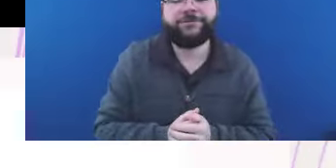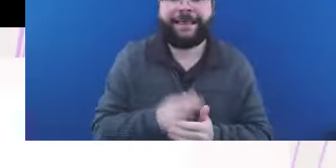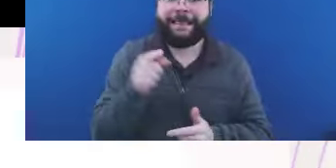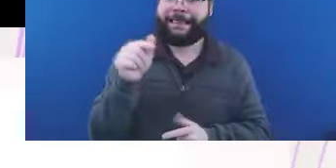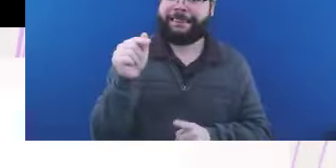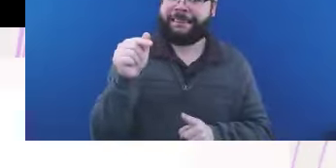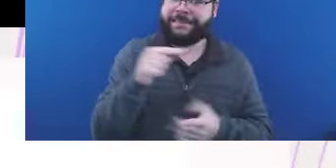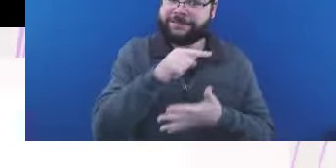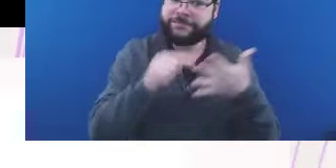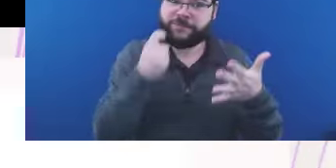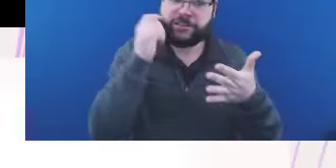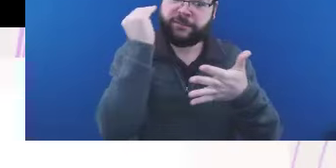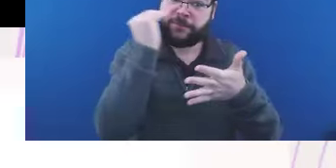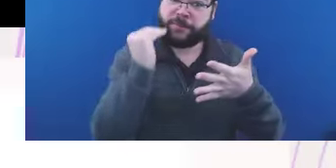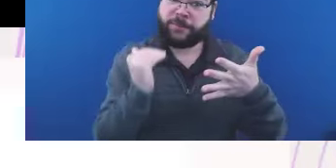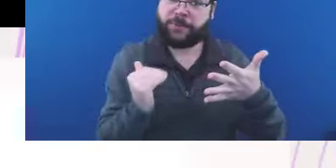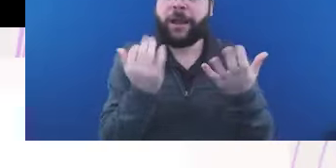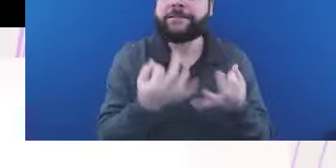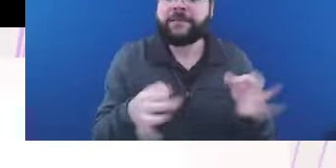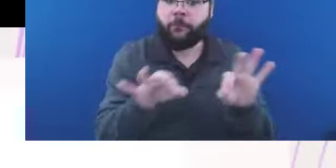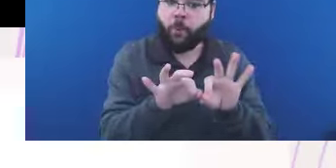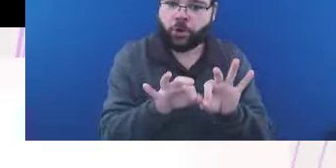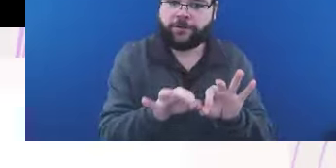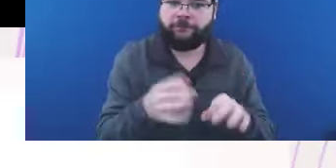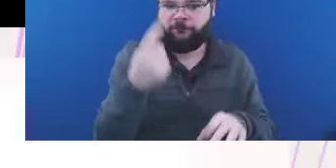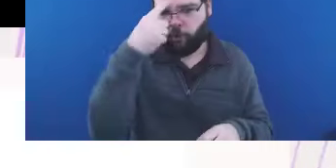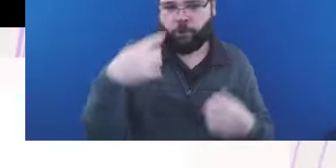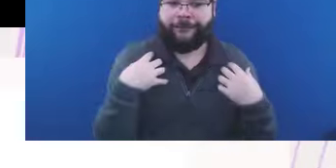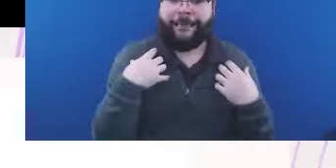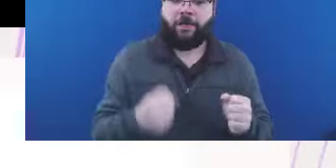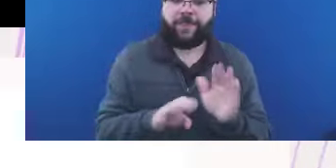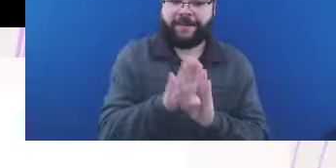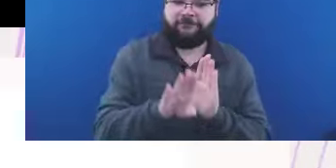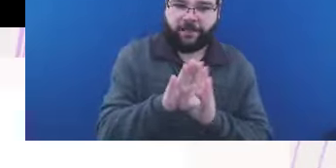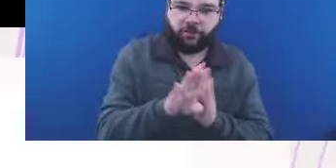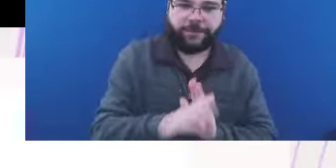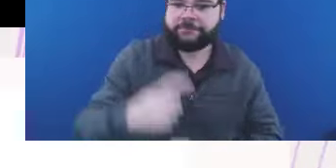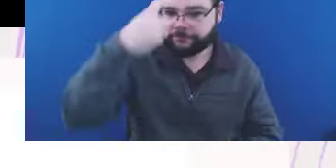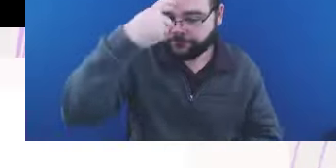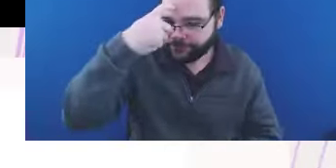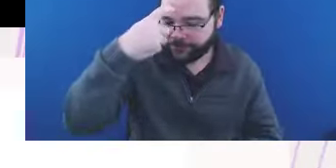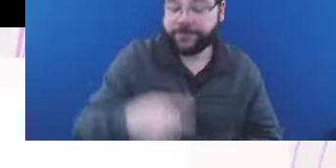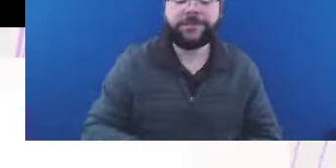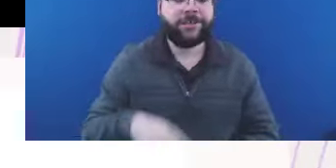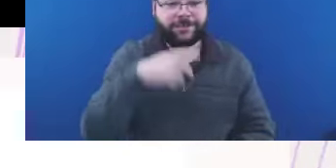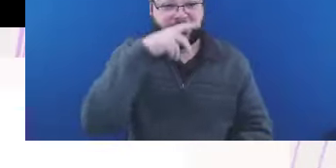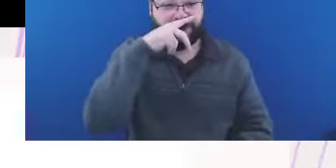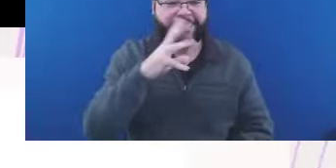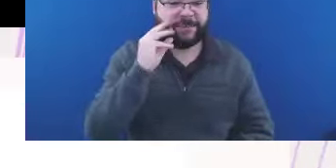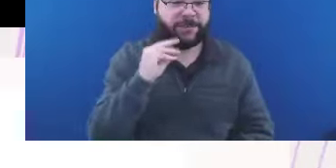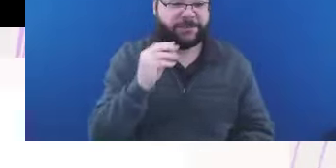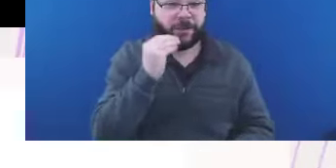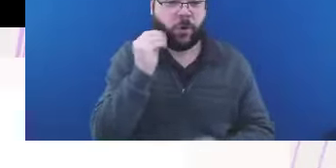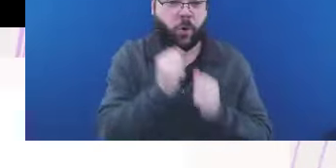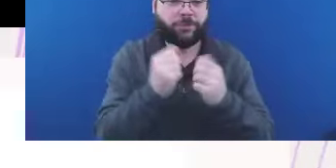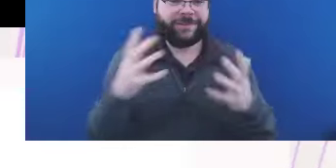healthy development and for brain growth in the earliest years. Young children experiencing homelessness can often find themselves